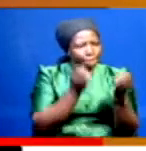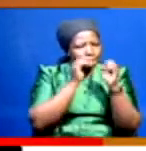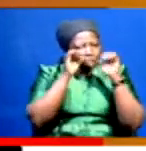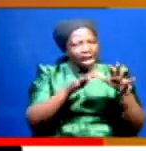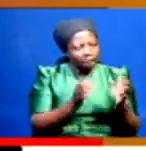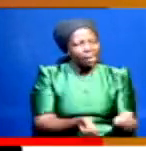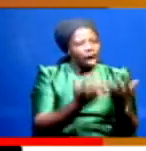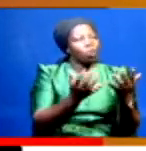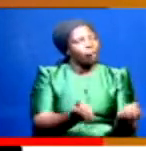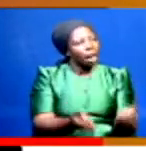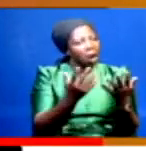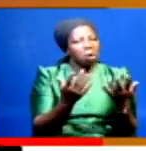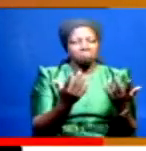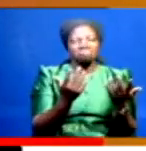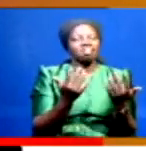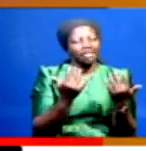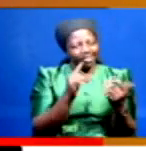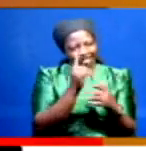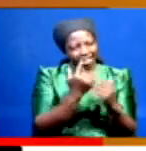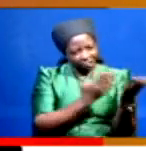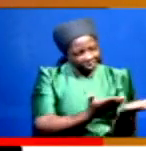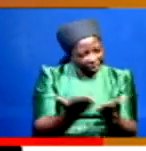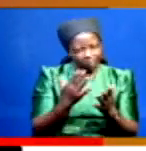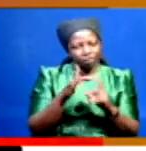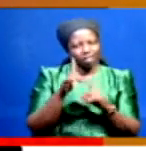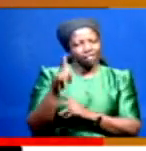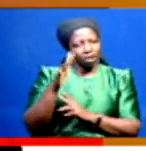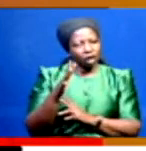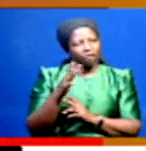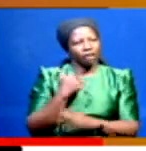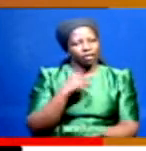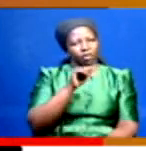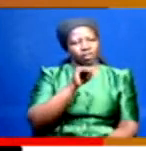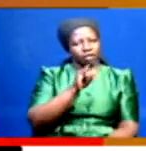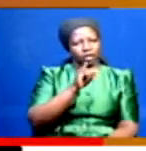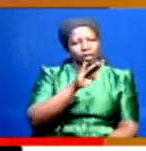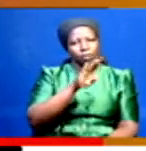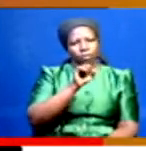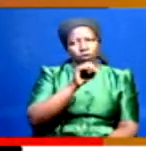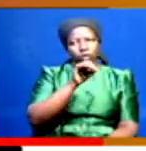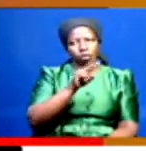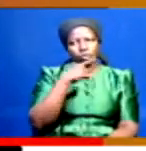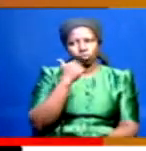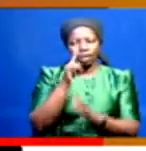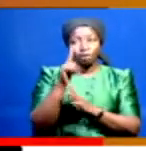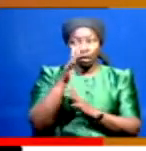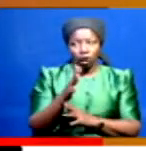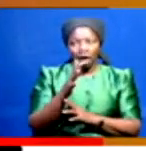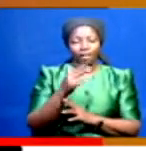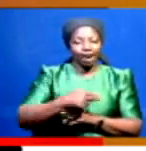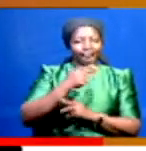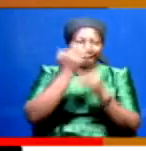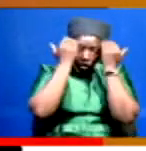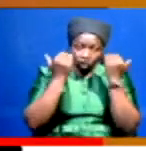in Wakili. Karibu sana. We're also joined by Gibson Gisore, who is the advocate, who is an advocate of the High Court of Kenya, and also he